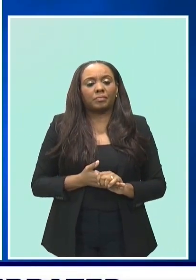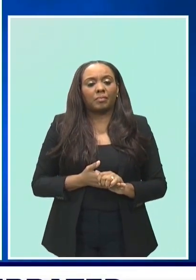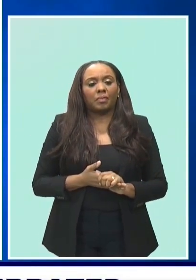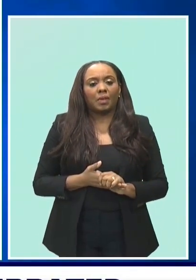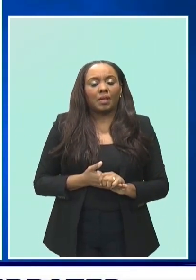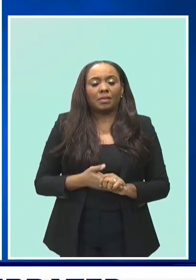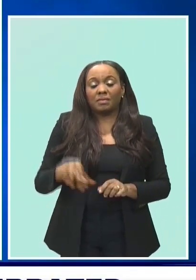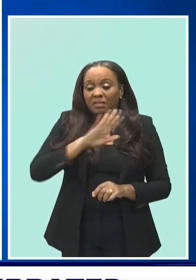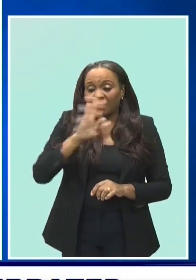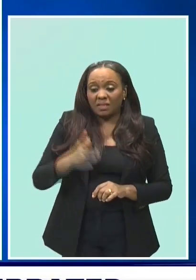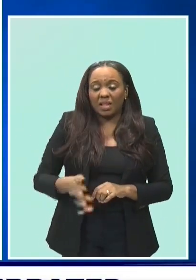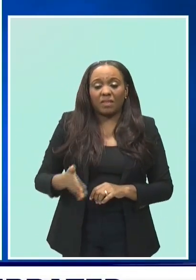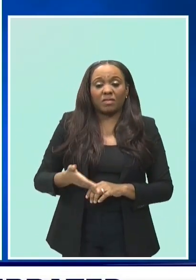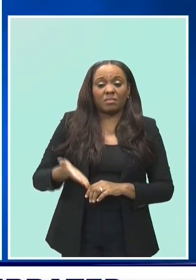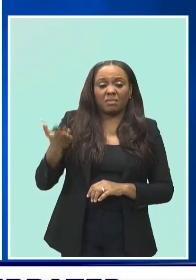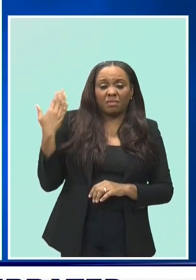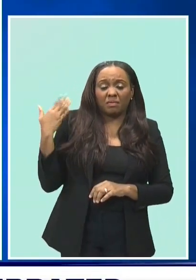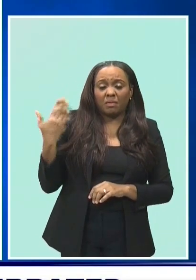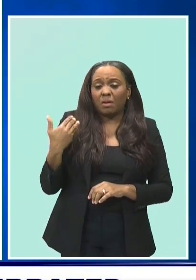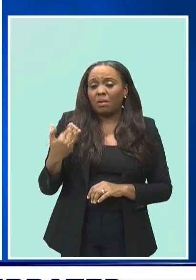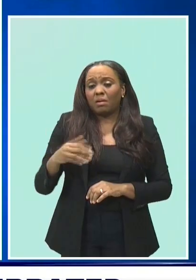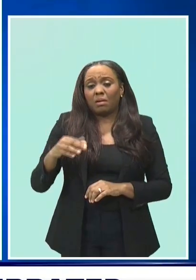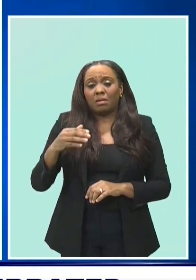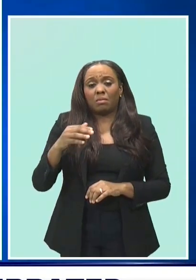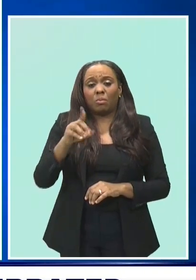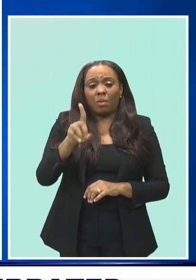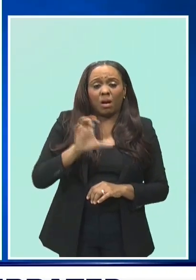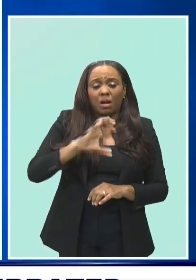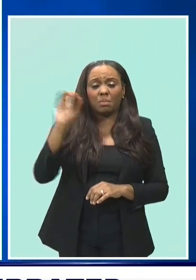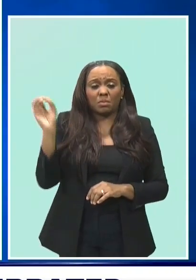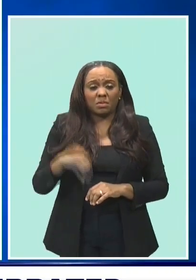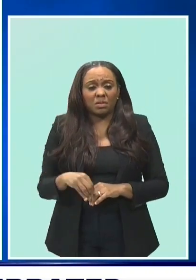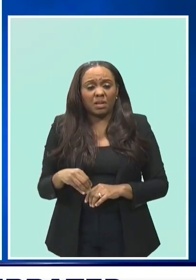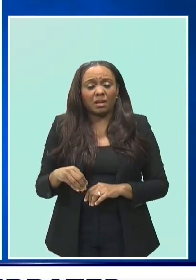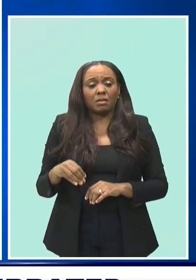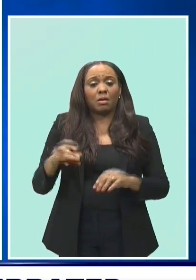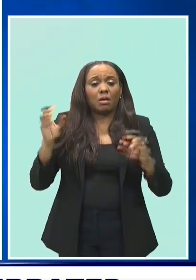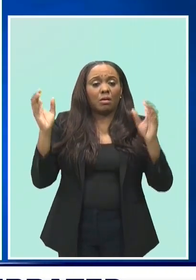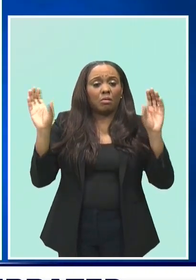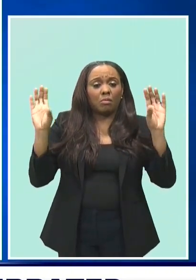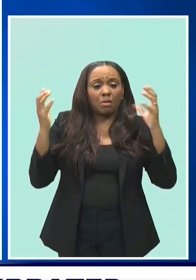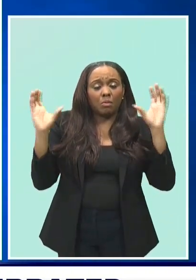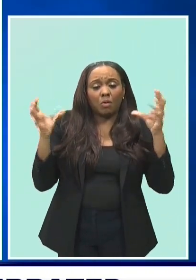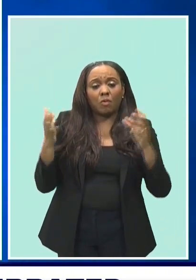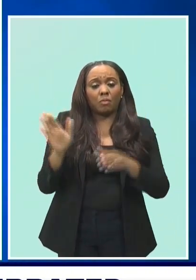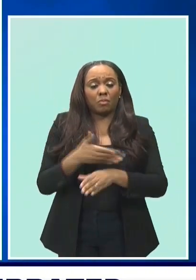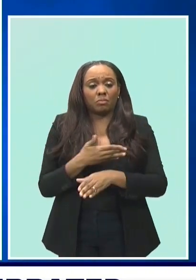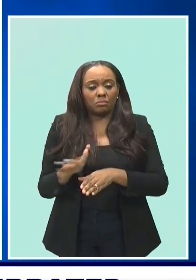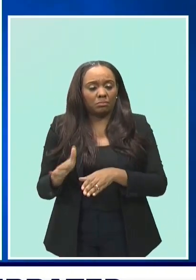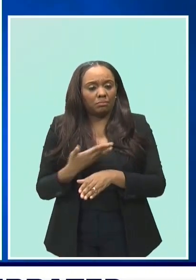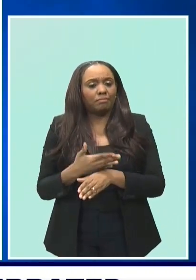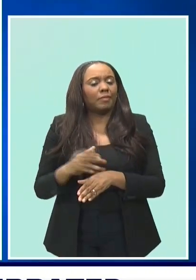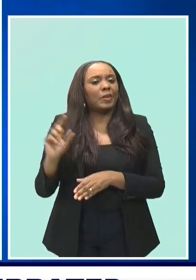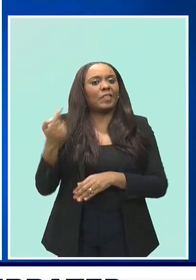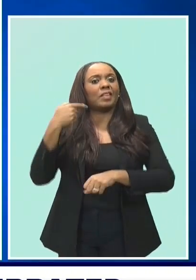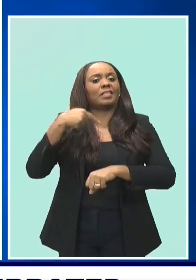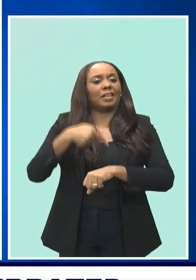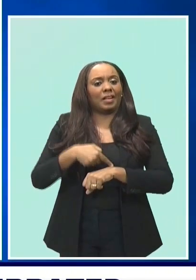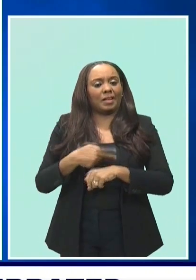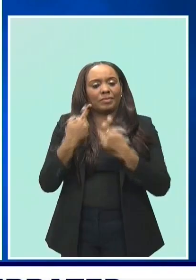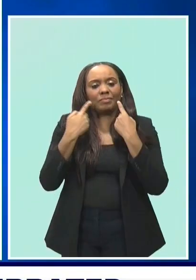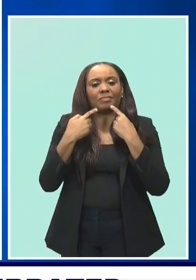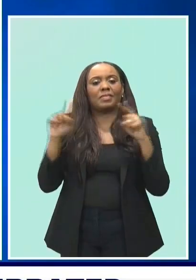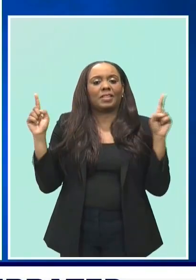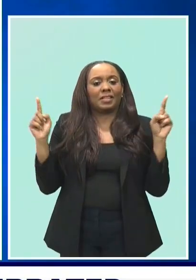has ever dedicated 100% of its content to the Crop Over Festival, and initiatives like this